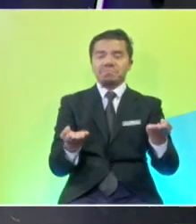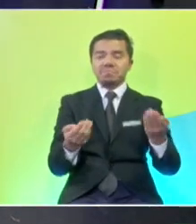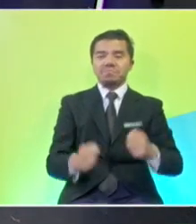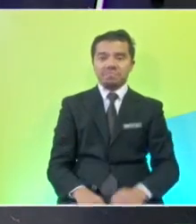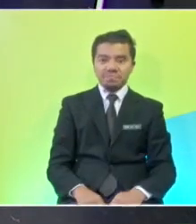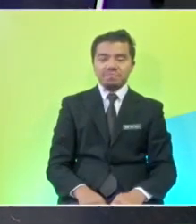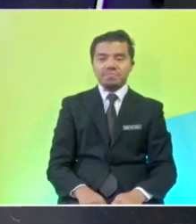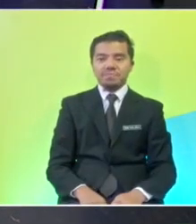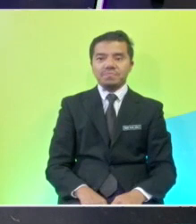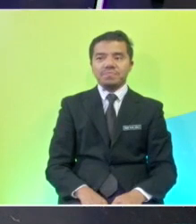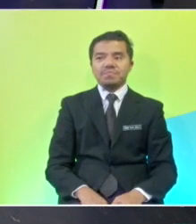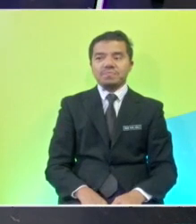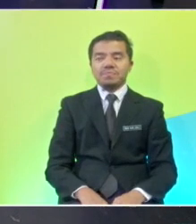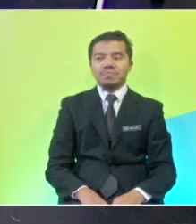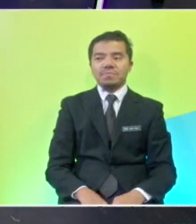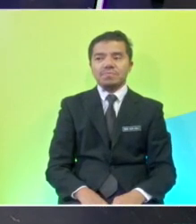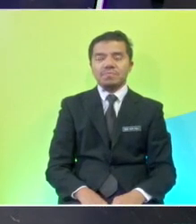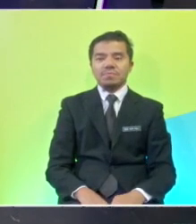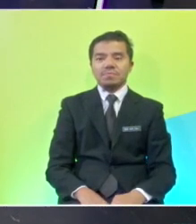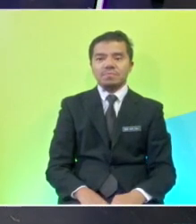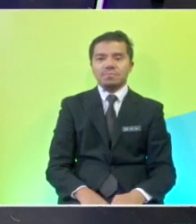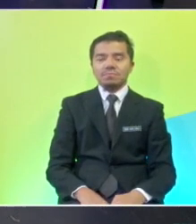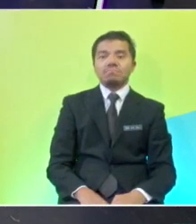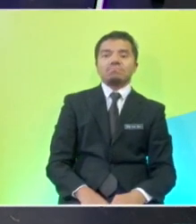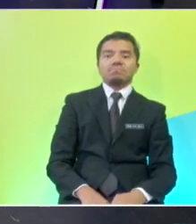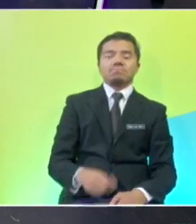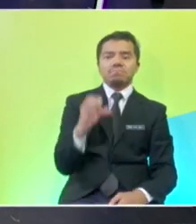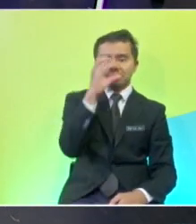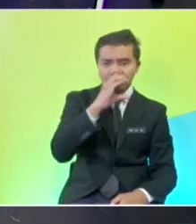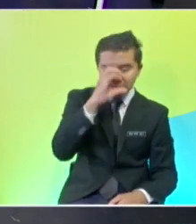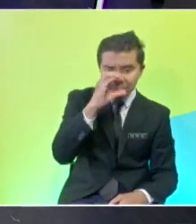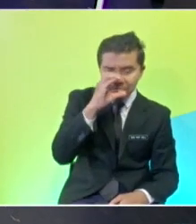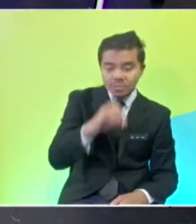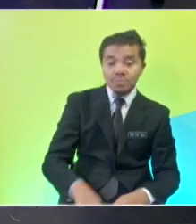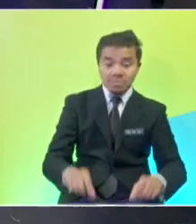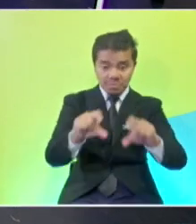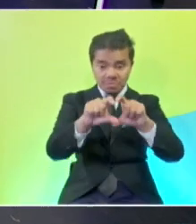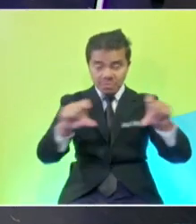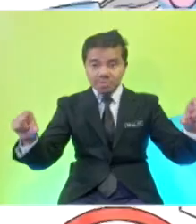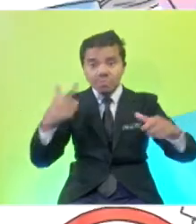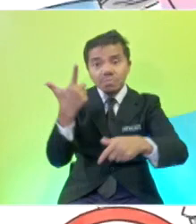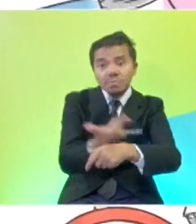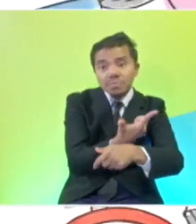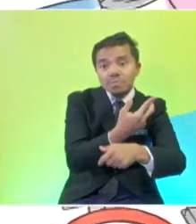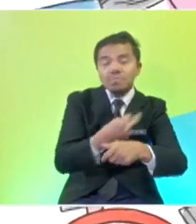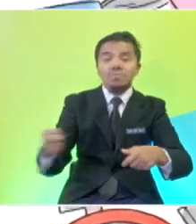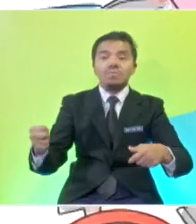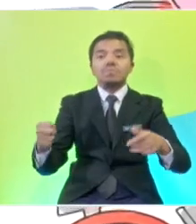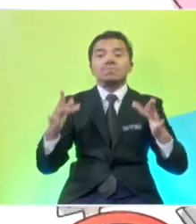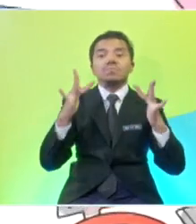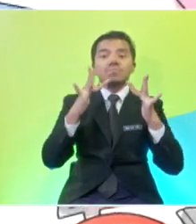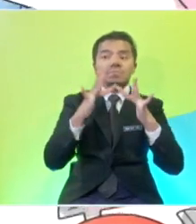go. good. And Very good, teacher, how Chris. did our pupils do overall for this episode or this Overall, class? they did well.